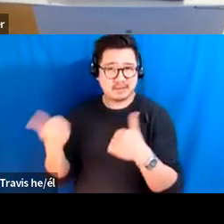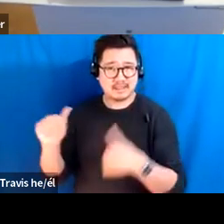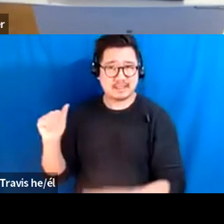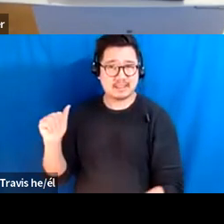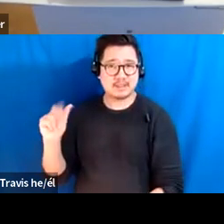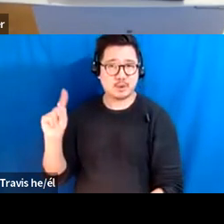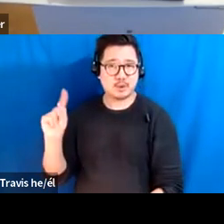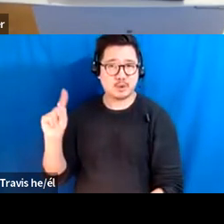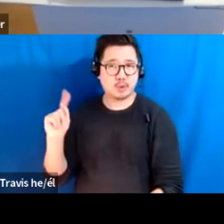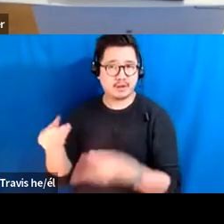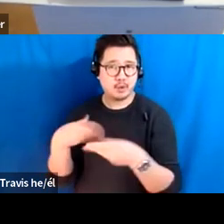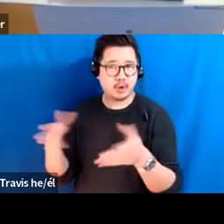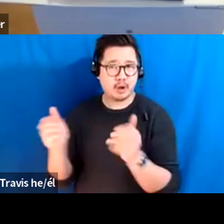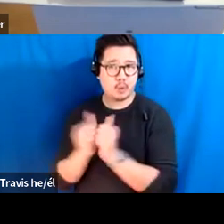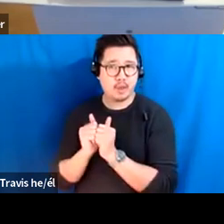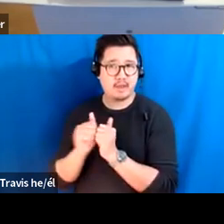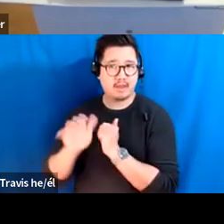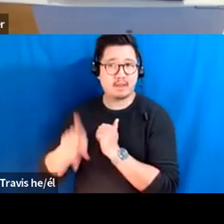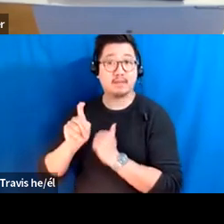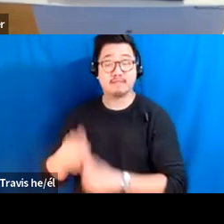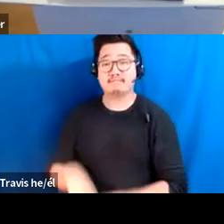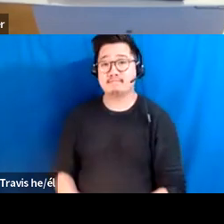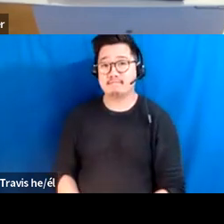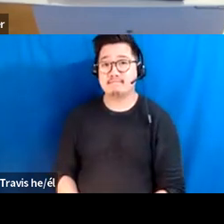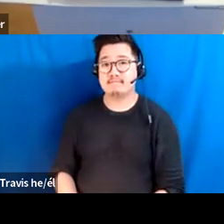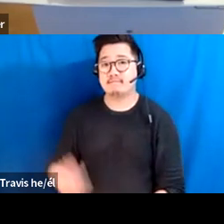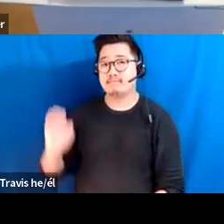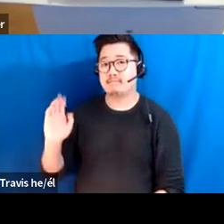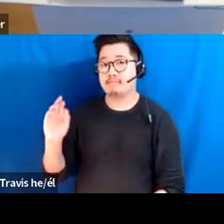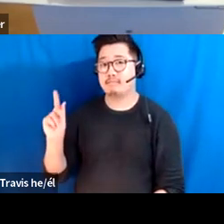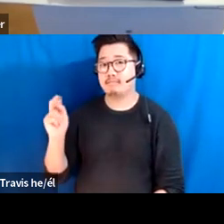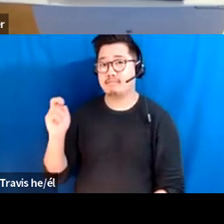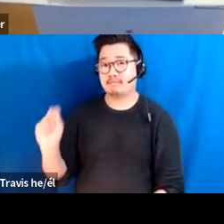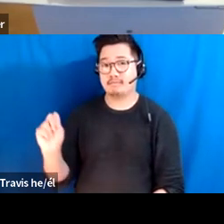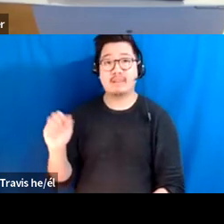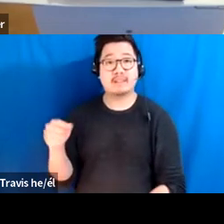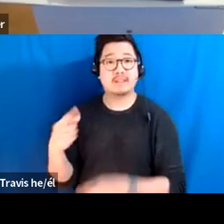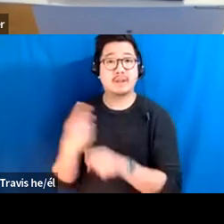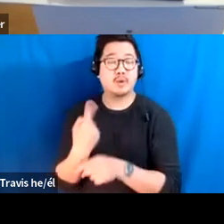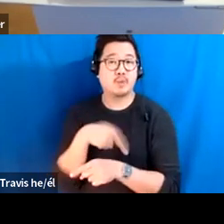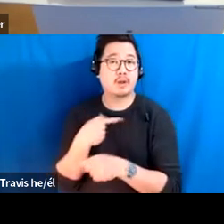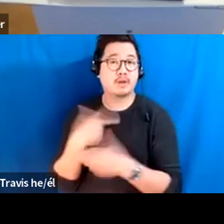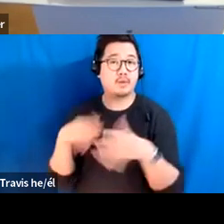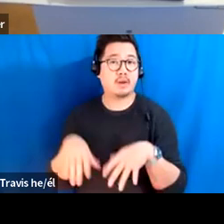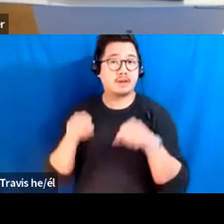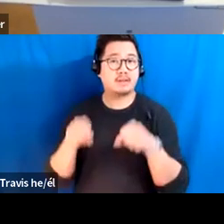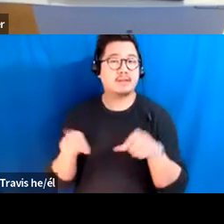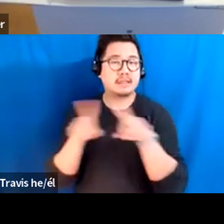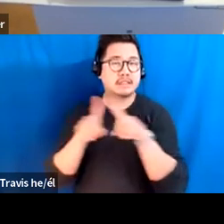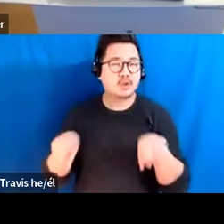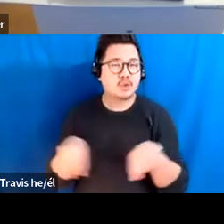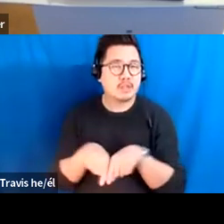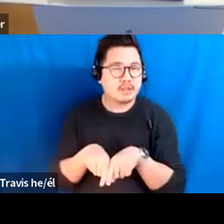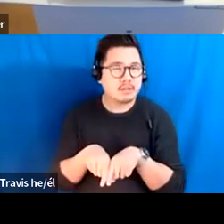this yeah we um we've adopted a universal screener in the system as well as paste interims